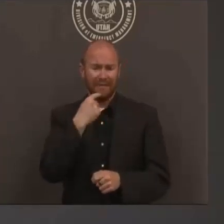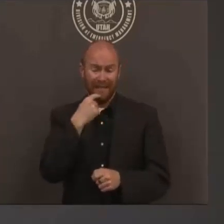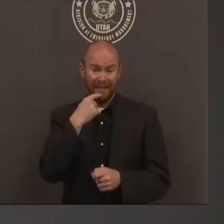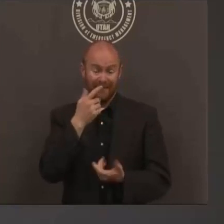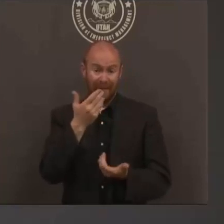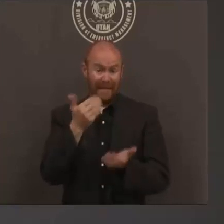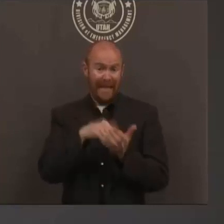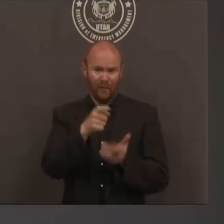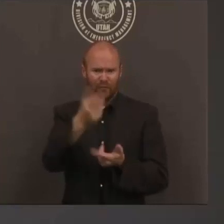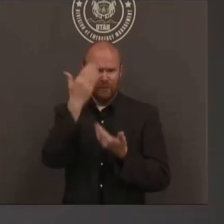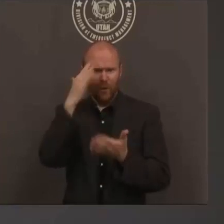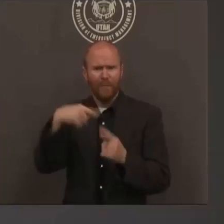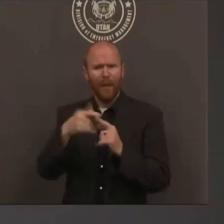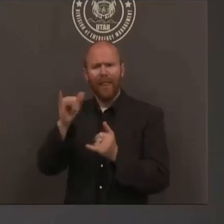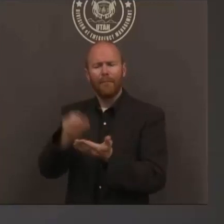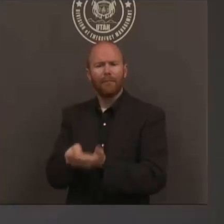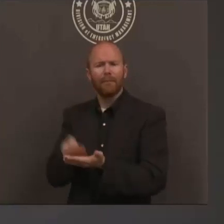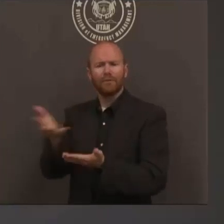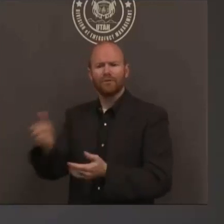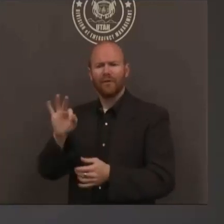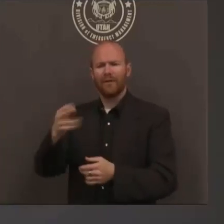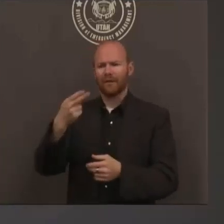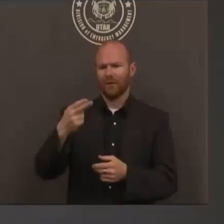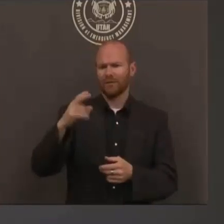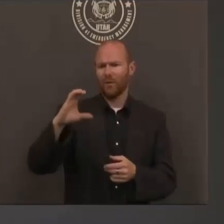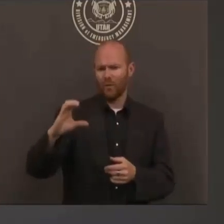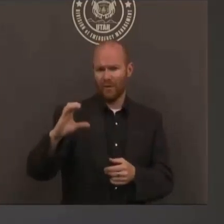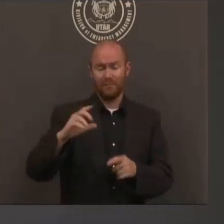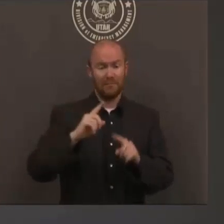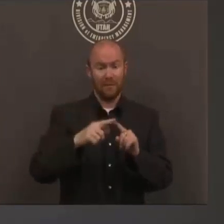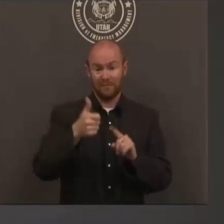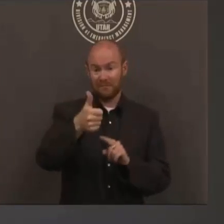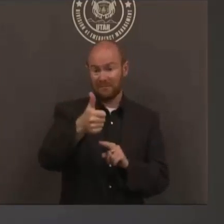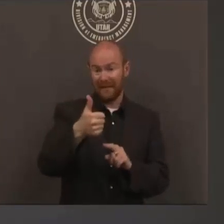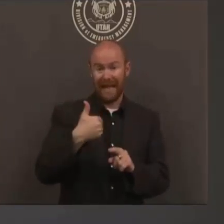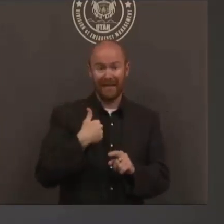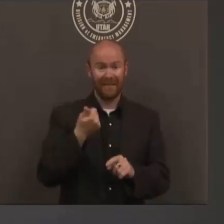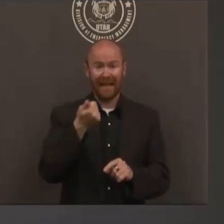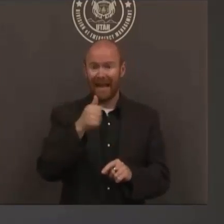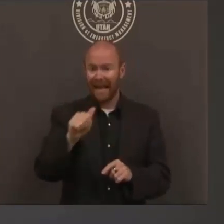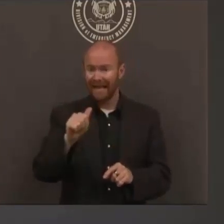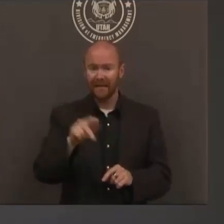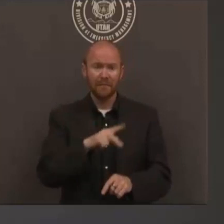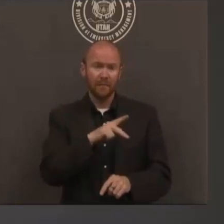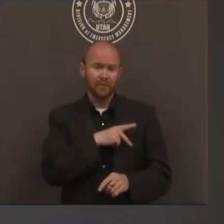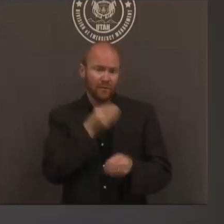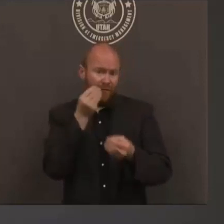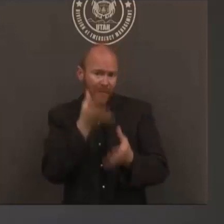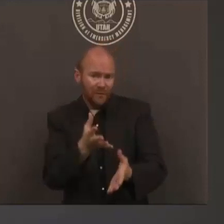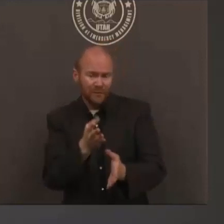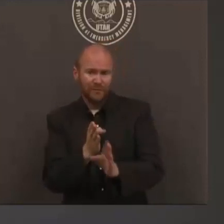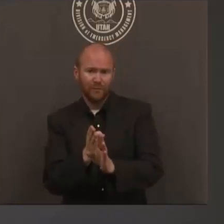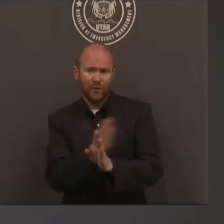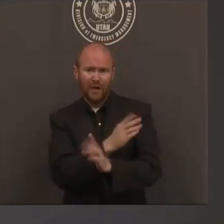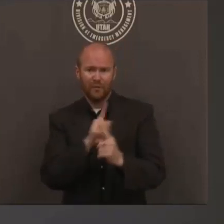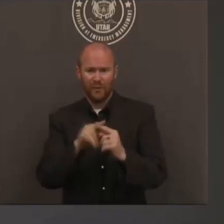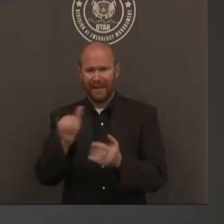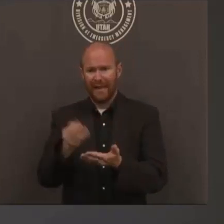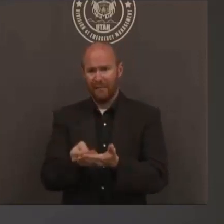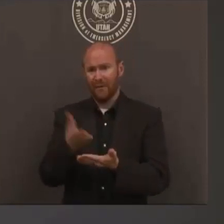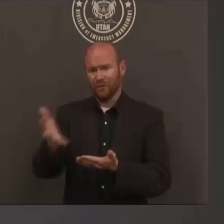you about the purchase of hydroxychloroquine, but did you have any personal information prior to that